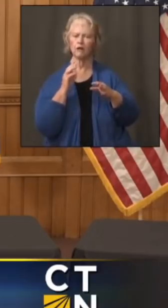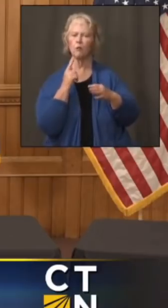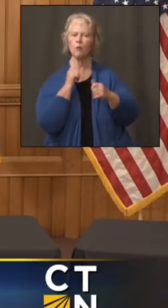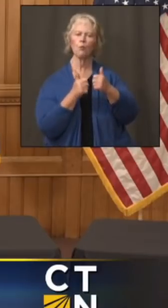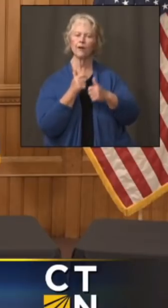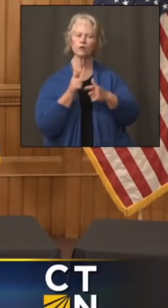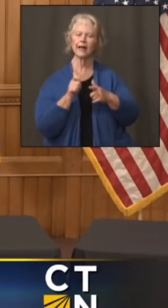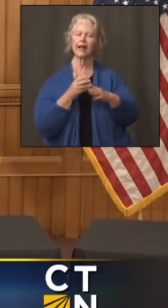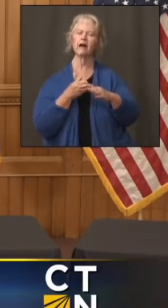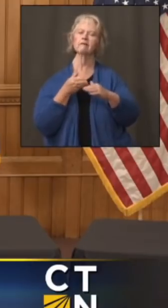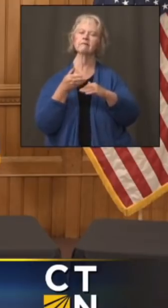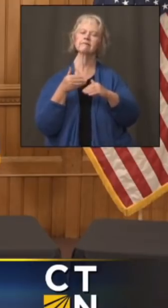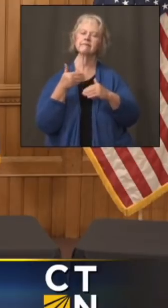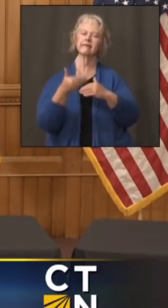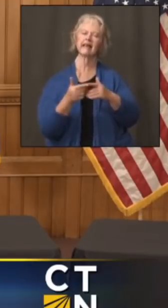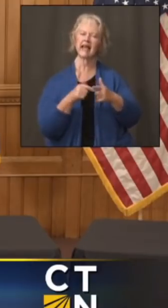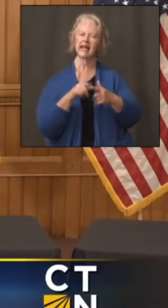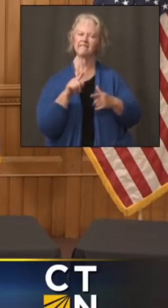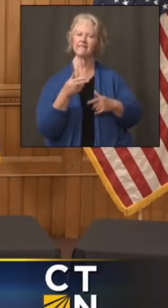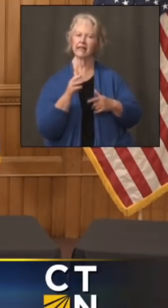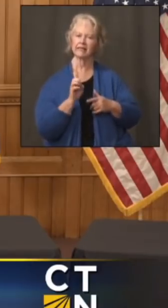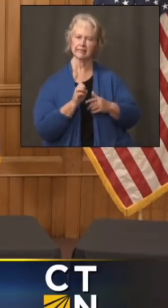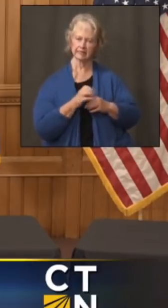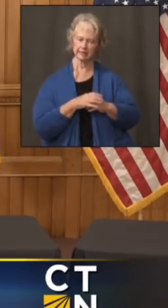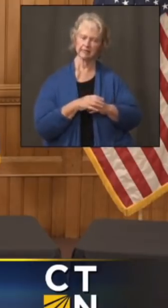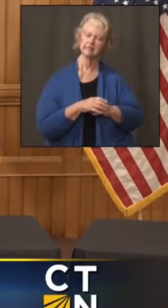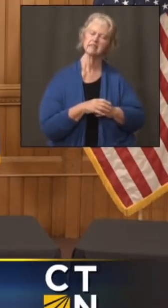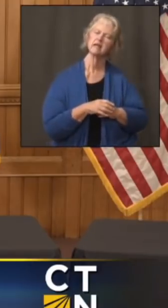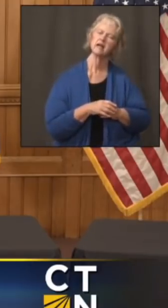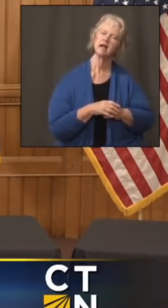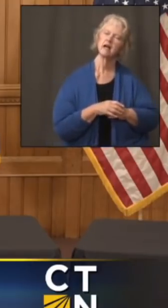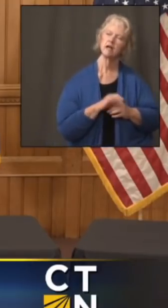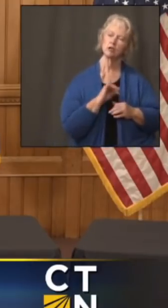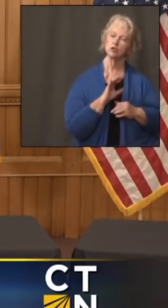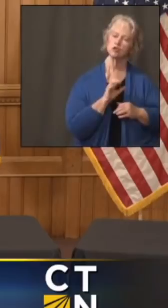reopenings? You have that number? Yeah,